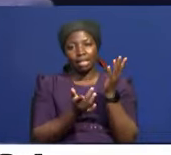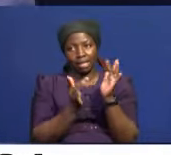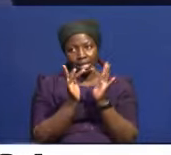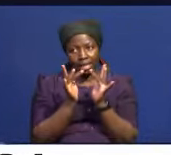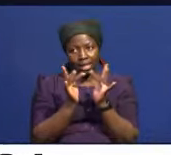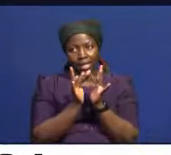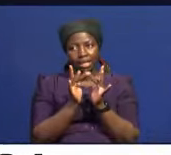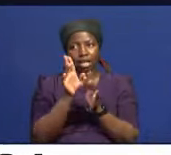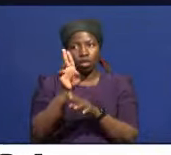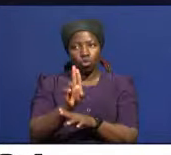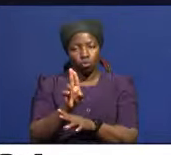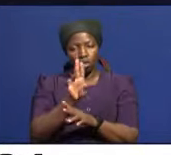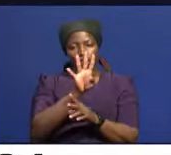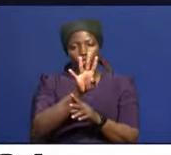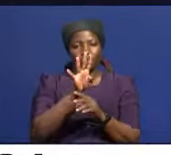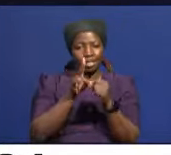were